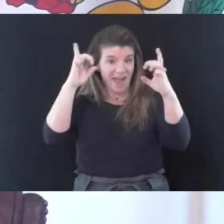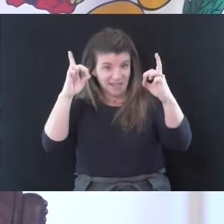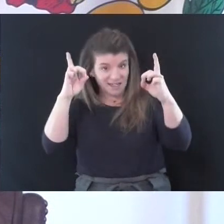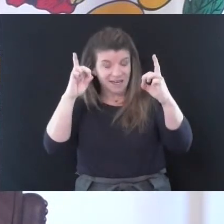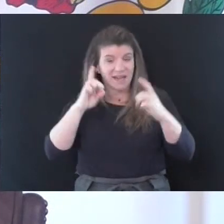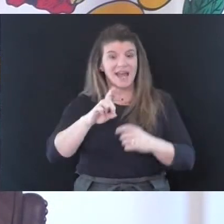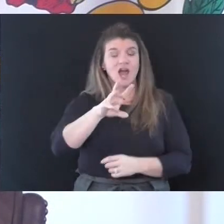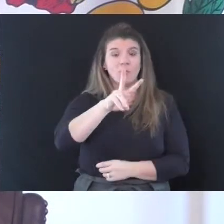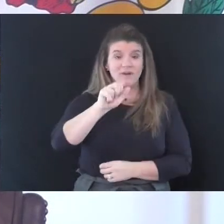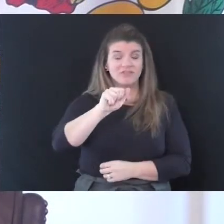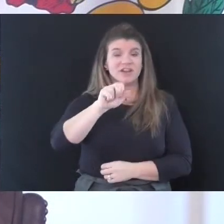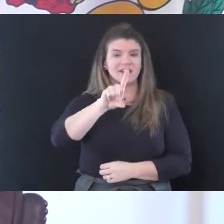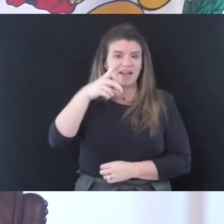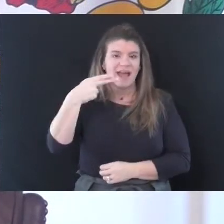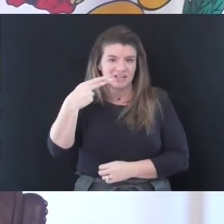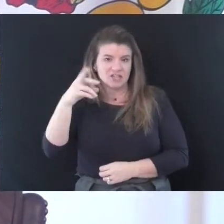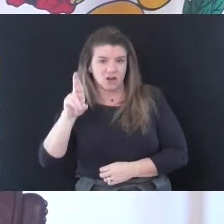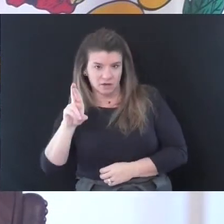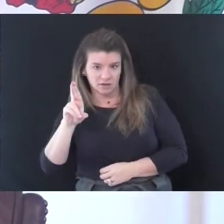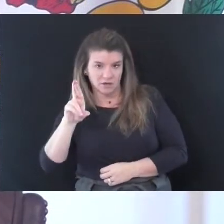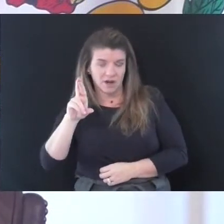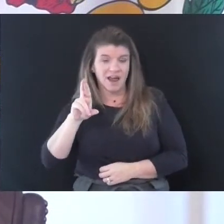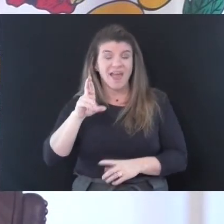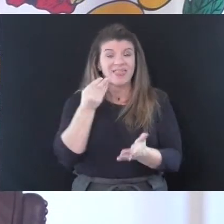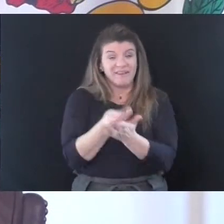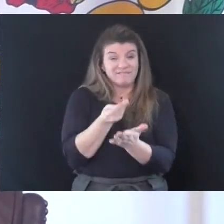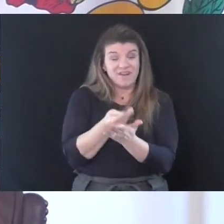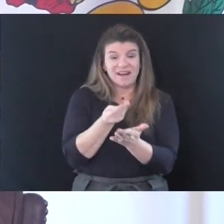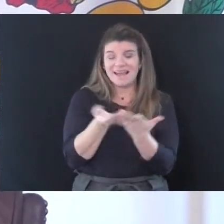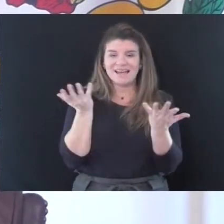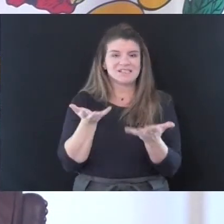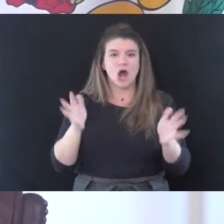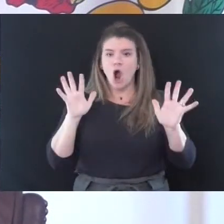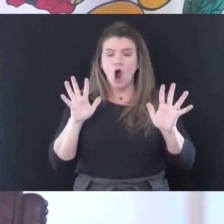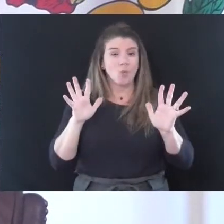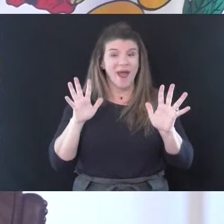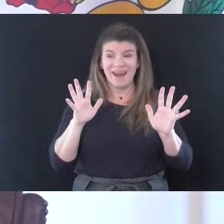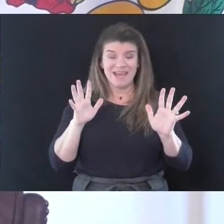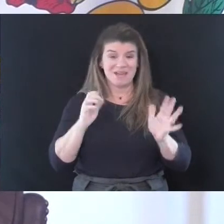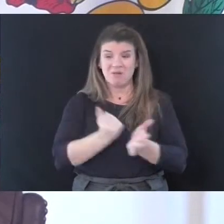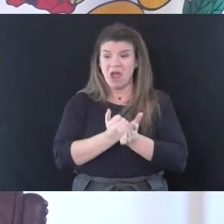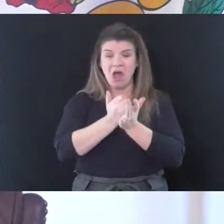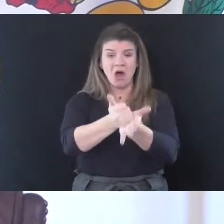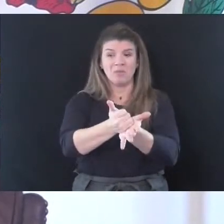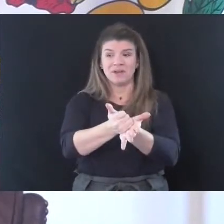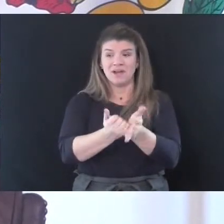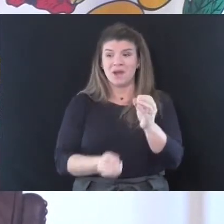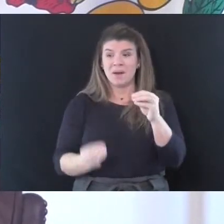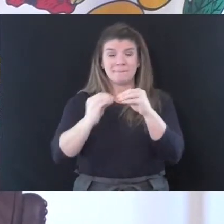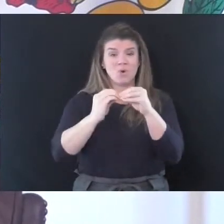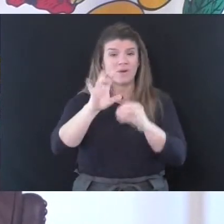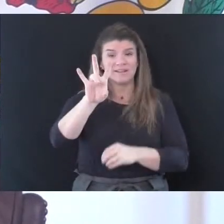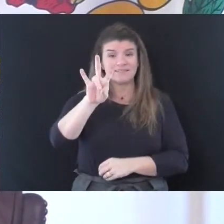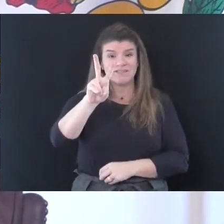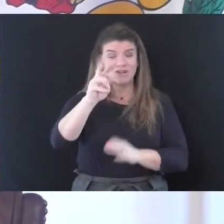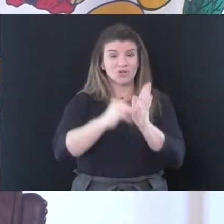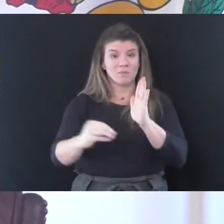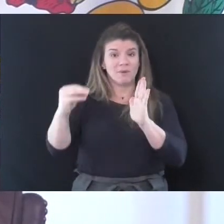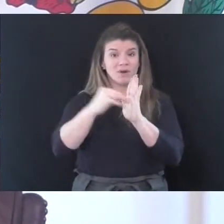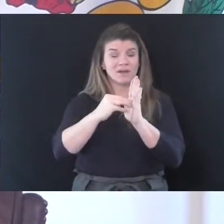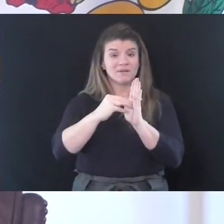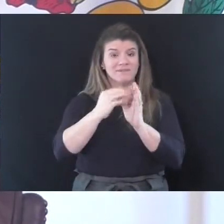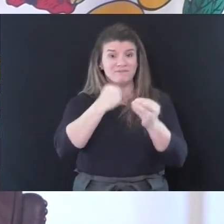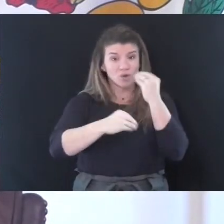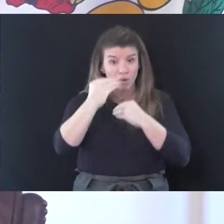West Virginia Department of Health and Human Services. The funding has already resulted in more than $72 million in food